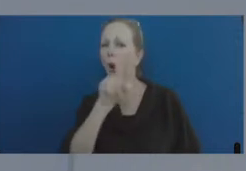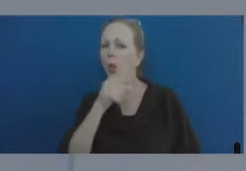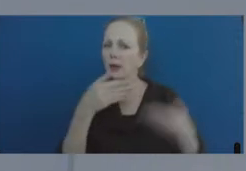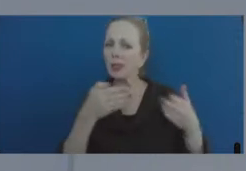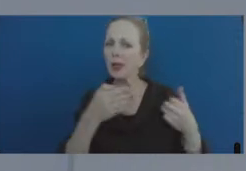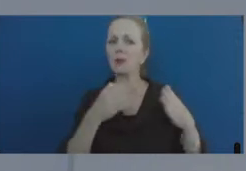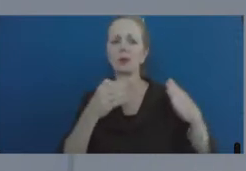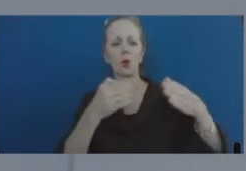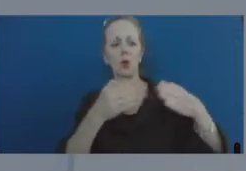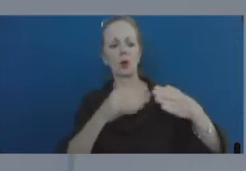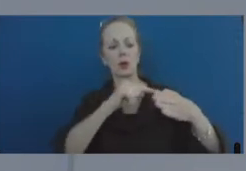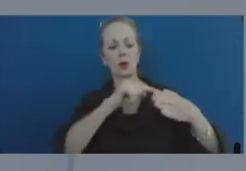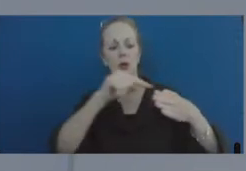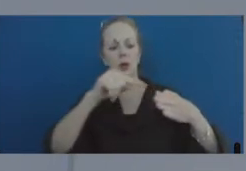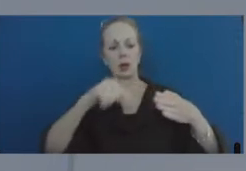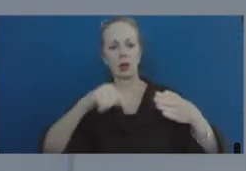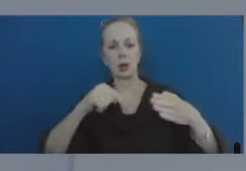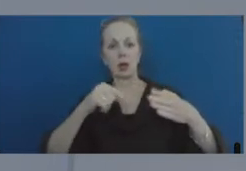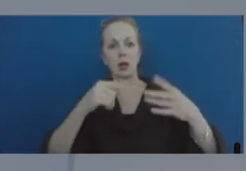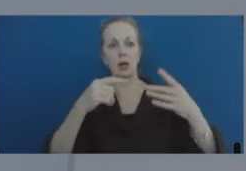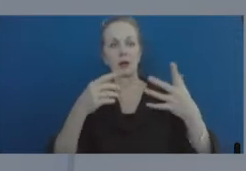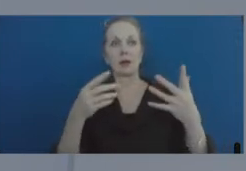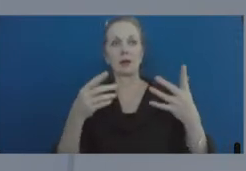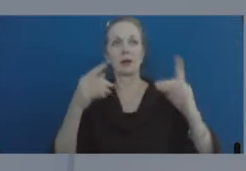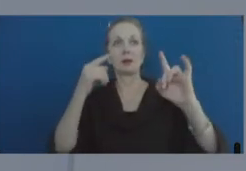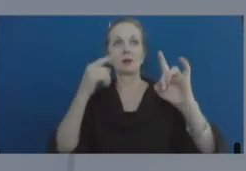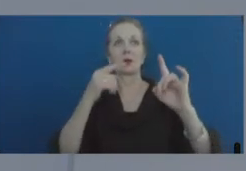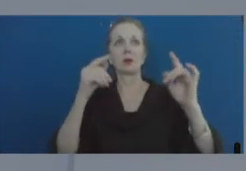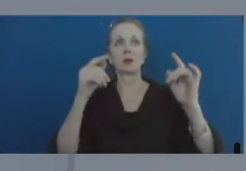are trying to take away density,